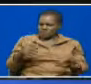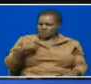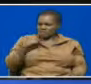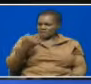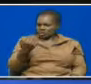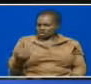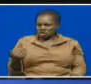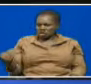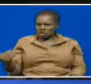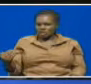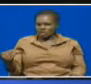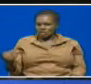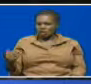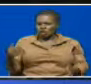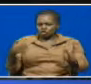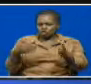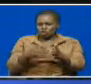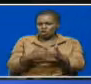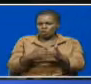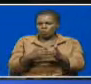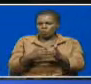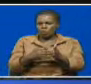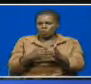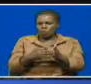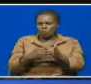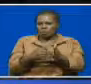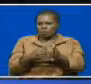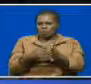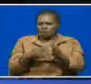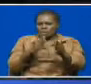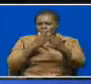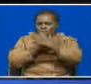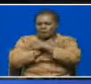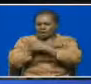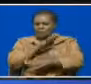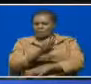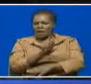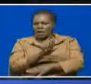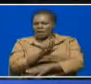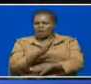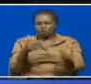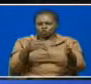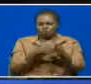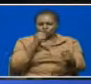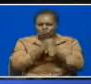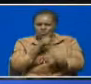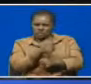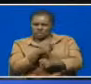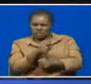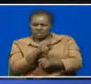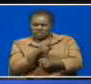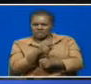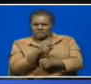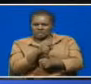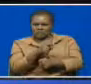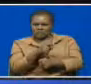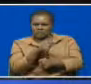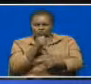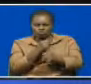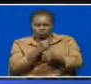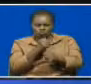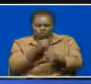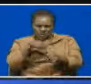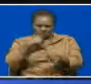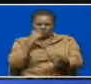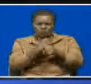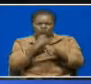If we tell our kids, you know, stop associating with that friend, stop doing that habit, what are we actually doing